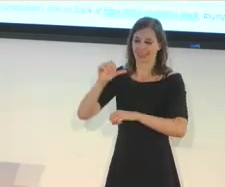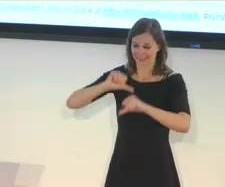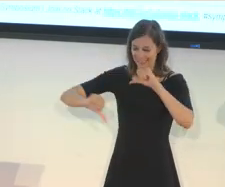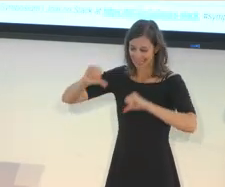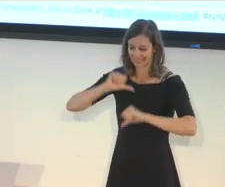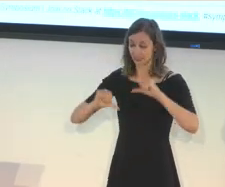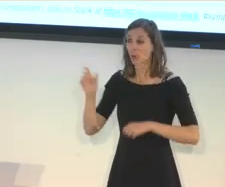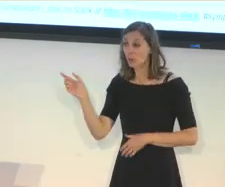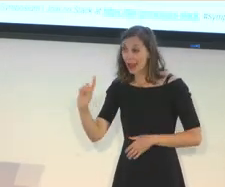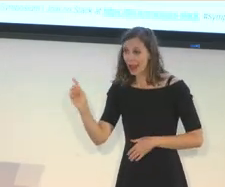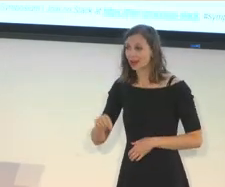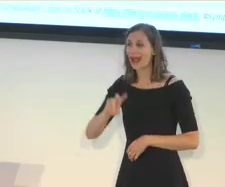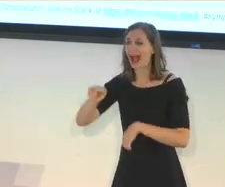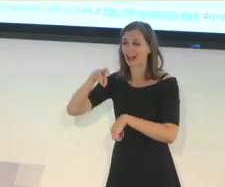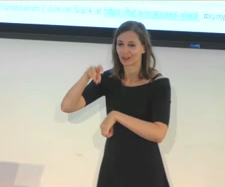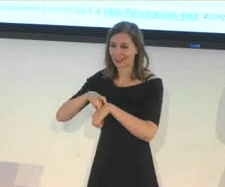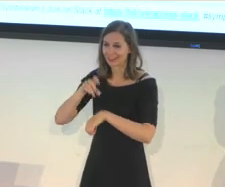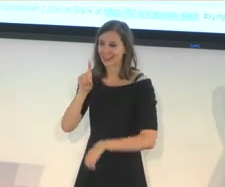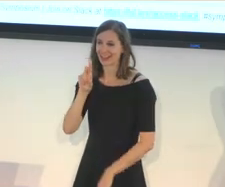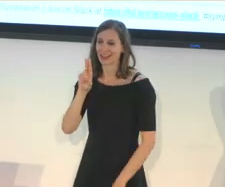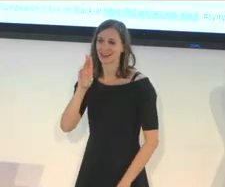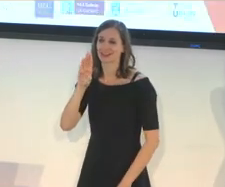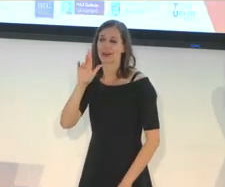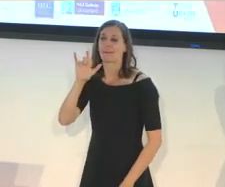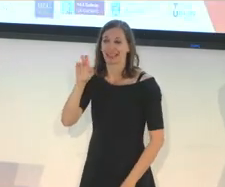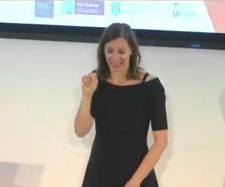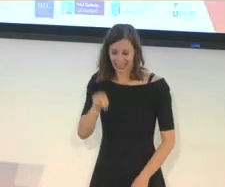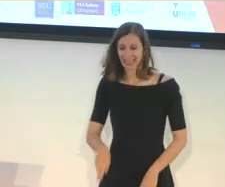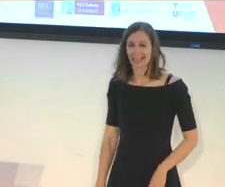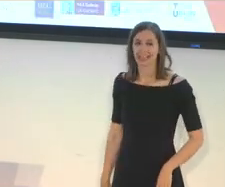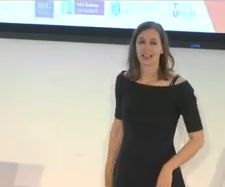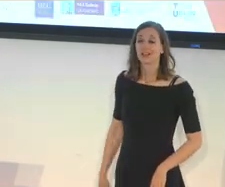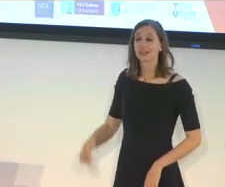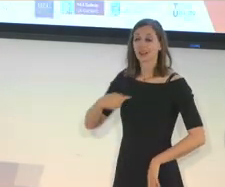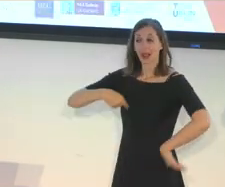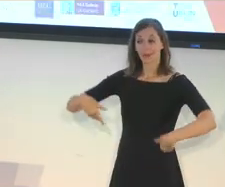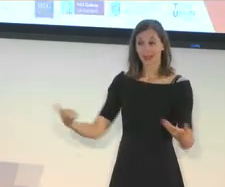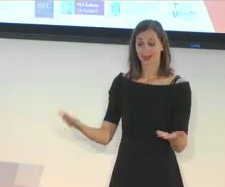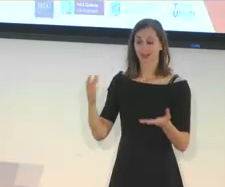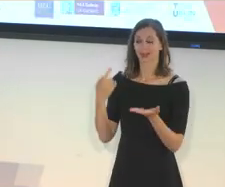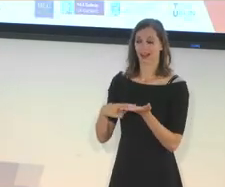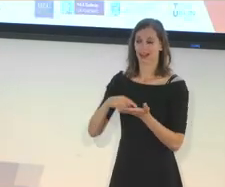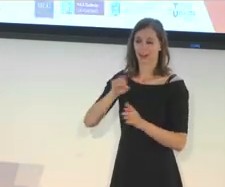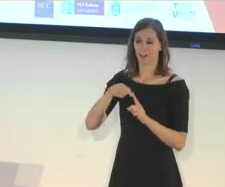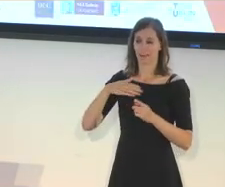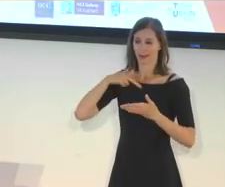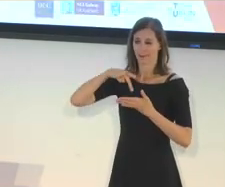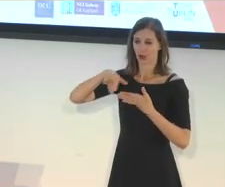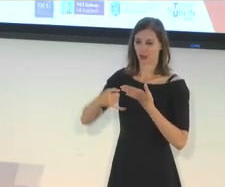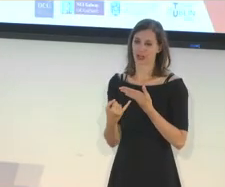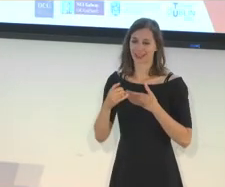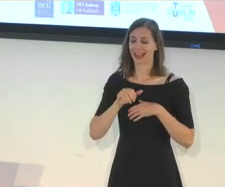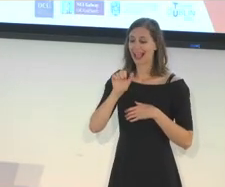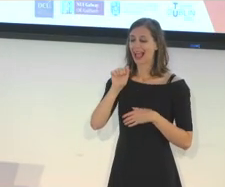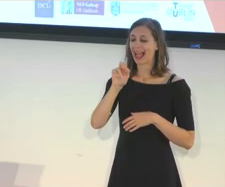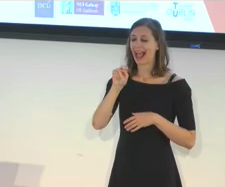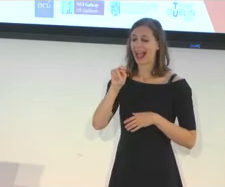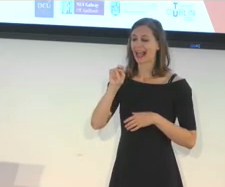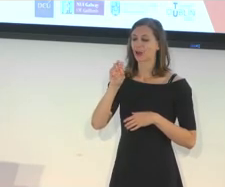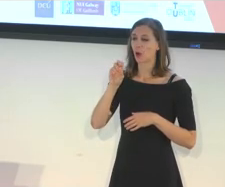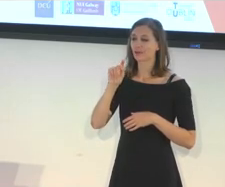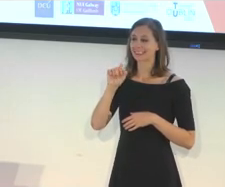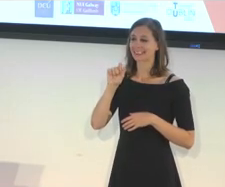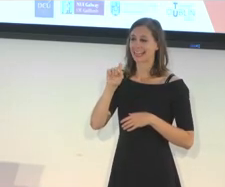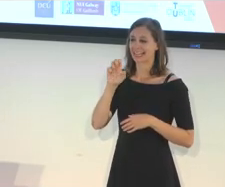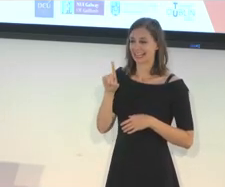Dublin. I'm here to talk about my project, which is titled Annotated Lip Reading for Augmented Educational